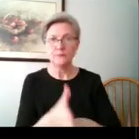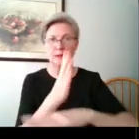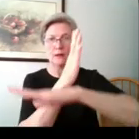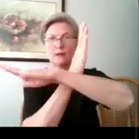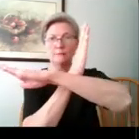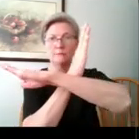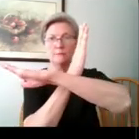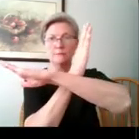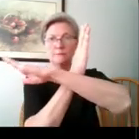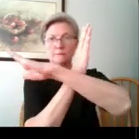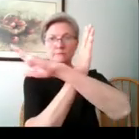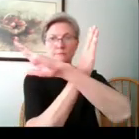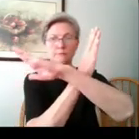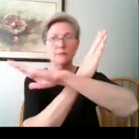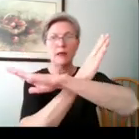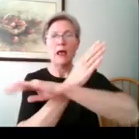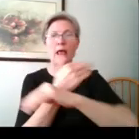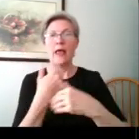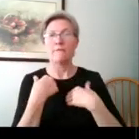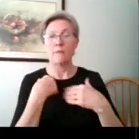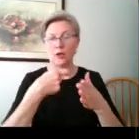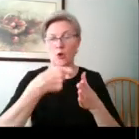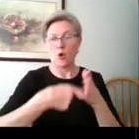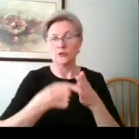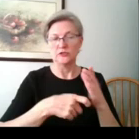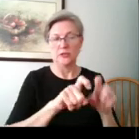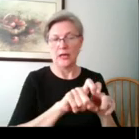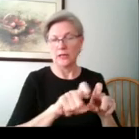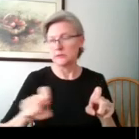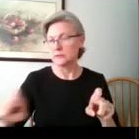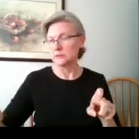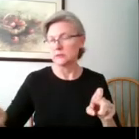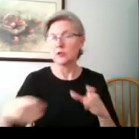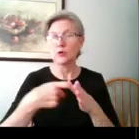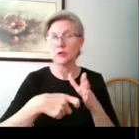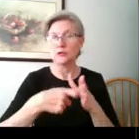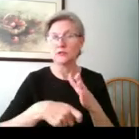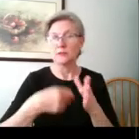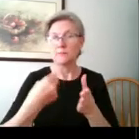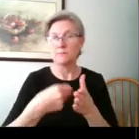my x-axis, I'll have my cost in dollars.